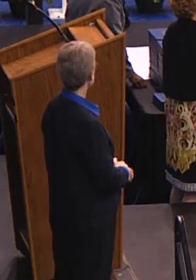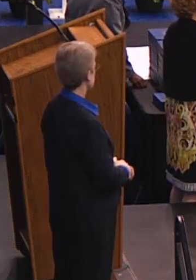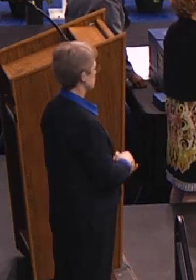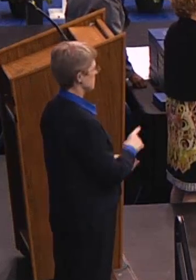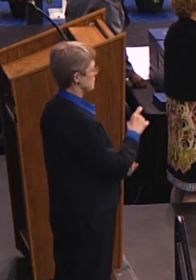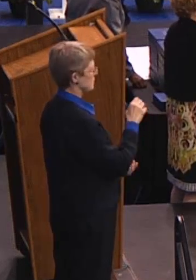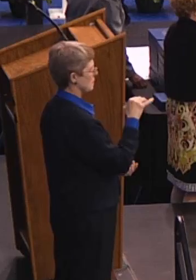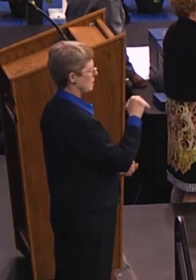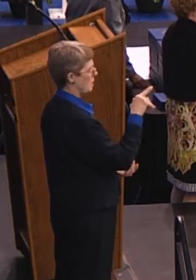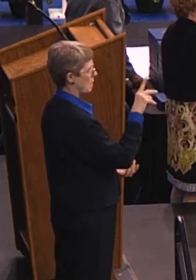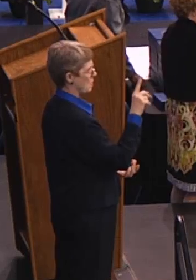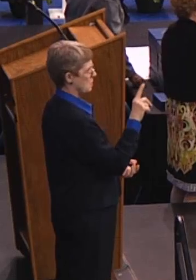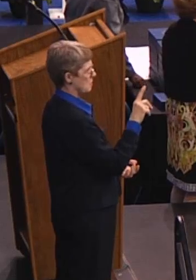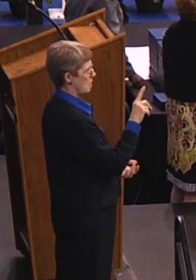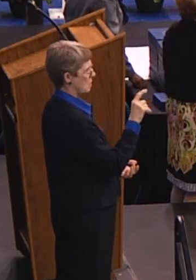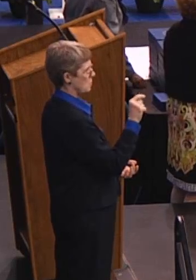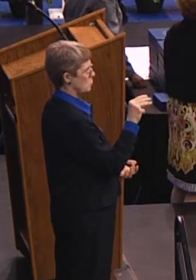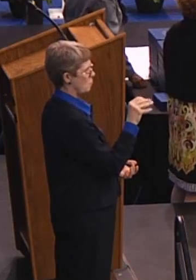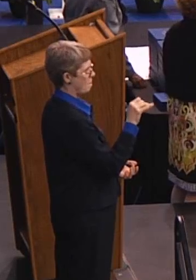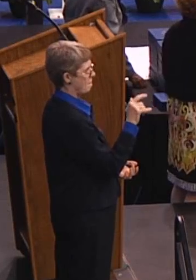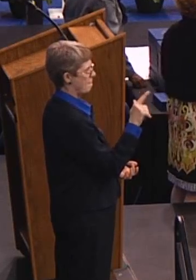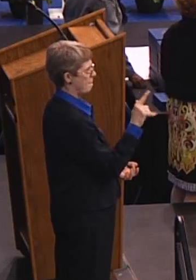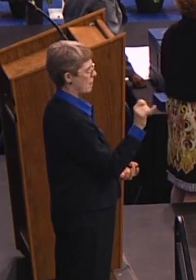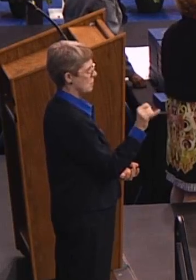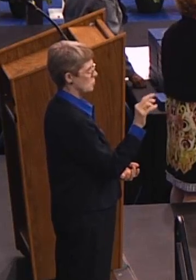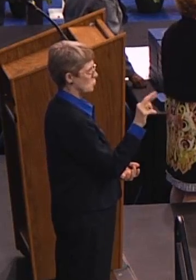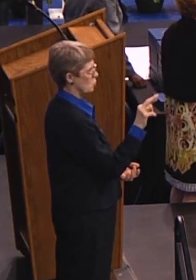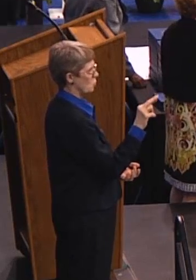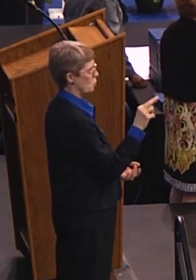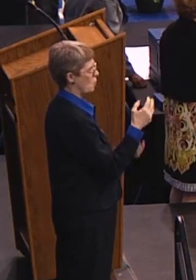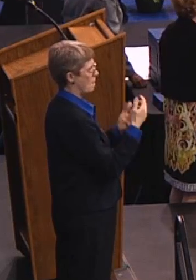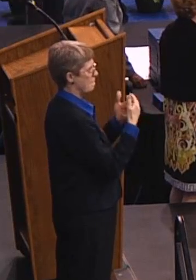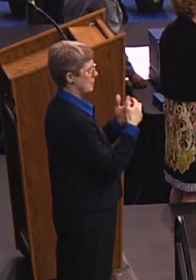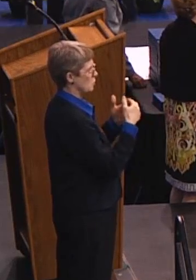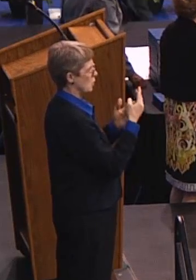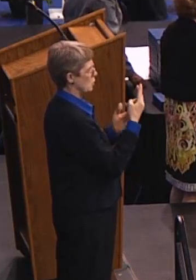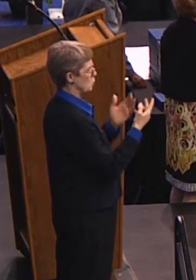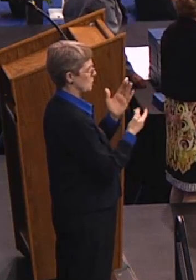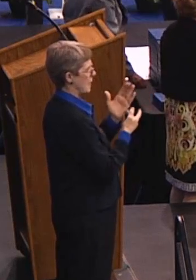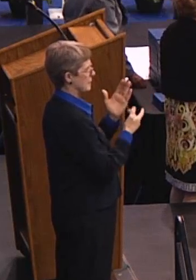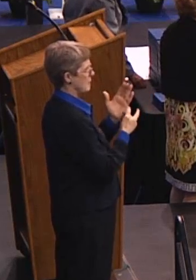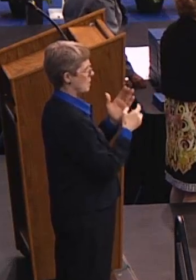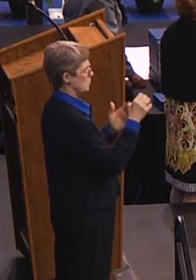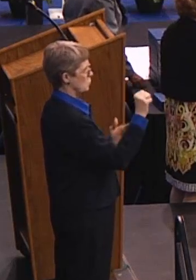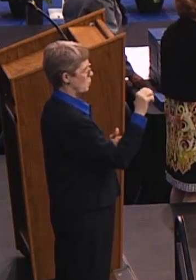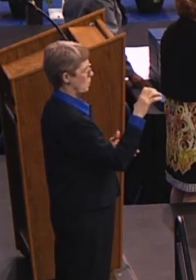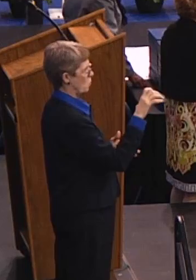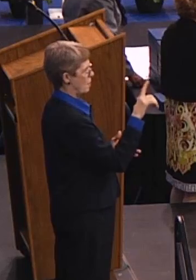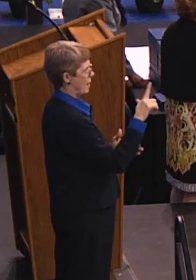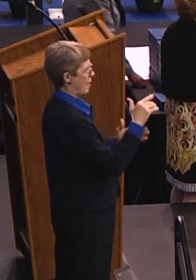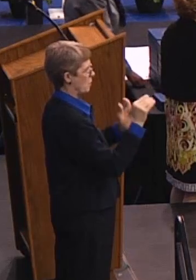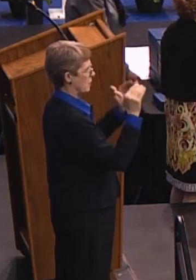Donald Neil Trammell Jr., Machine 2 Technology, summa cum laude.